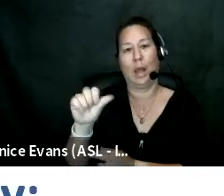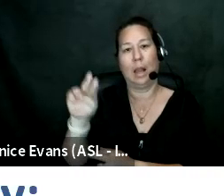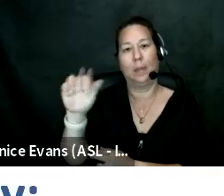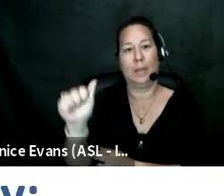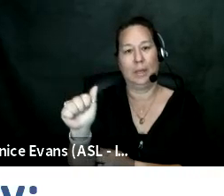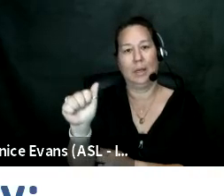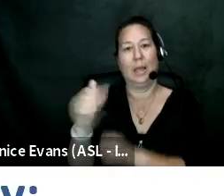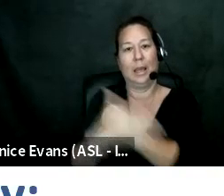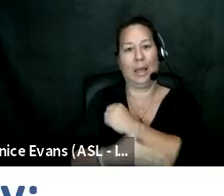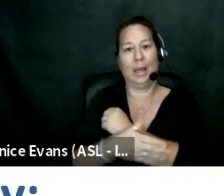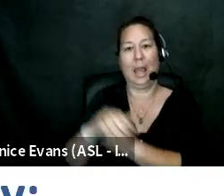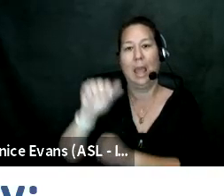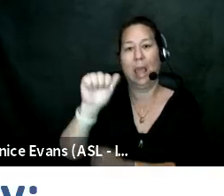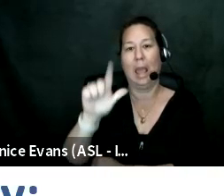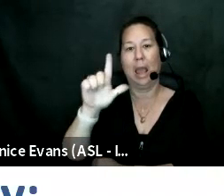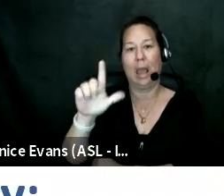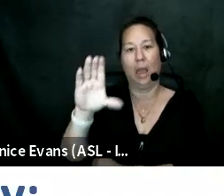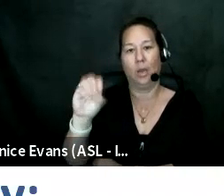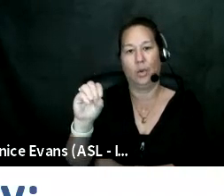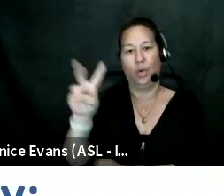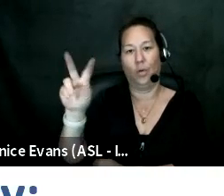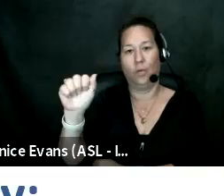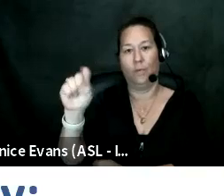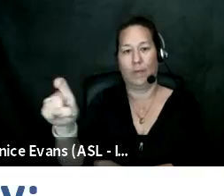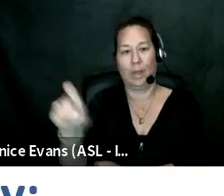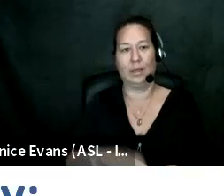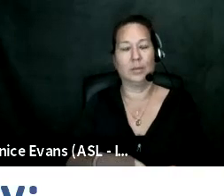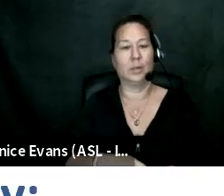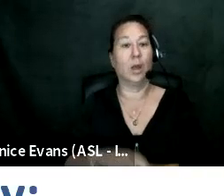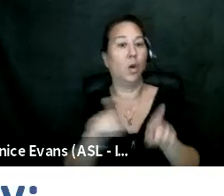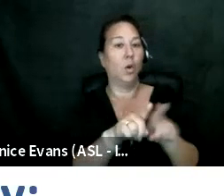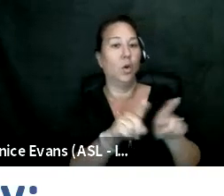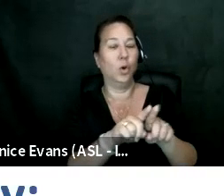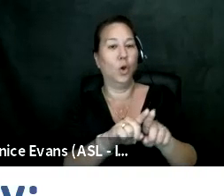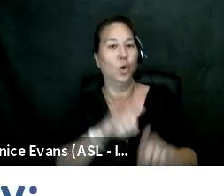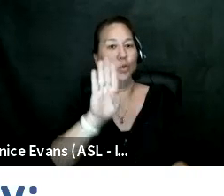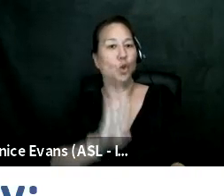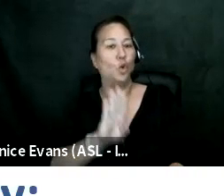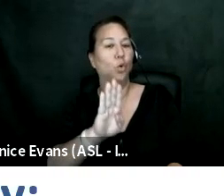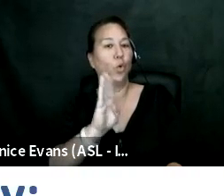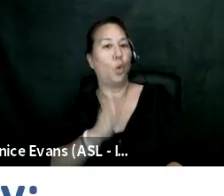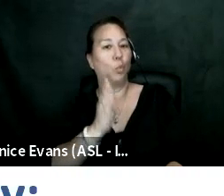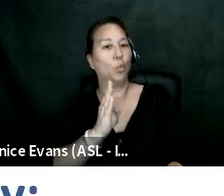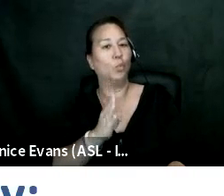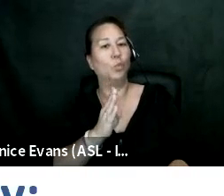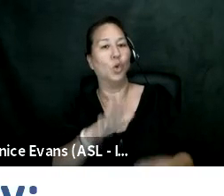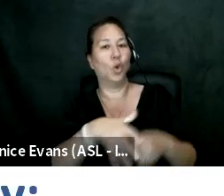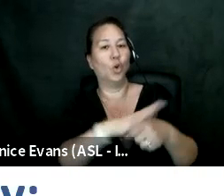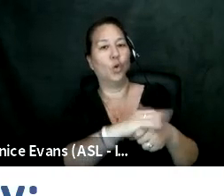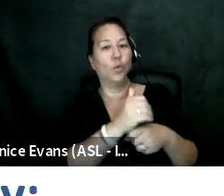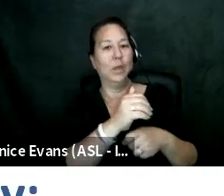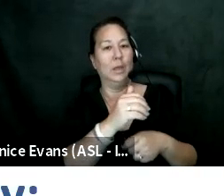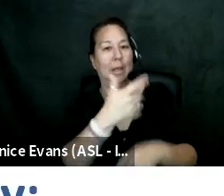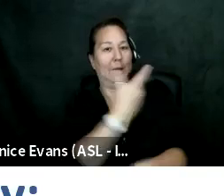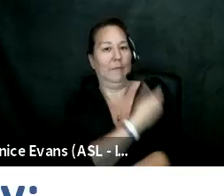ALCOVAX. You can also visit the Berkely COVID-19 vaccine information webpage. You